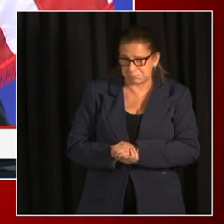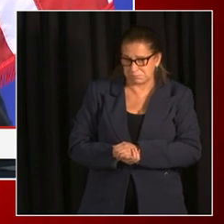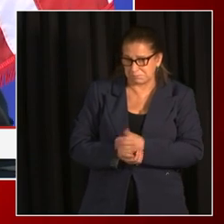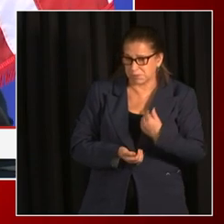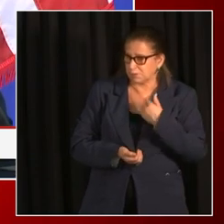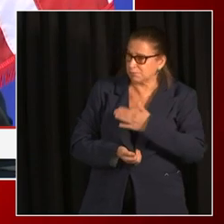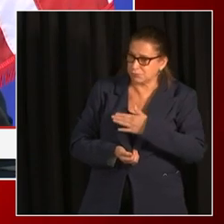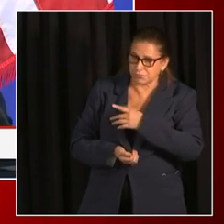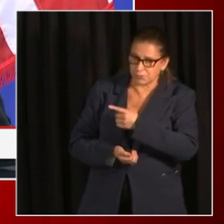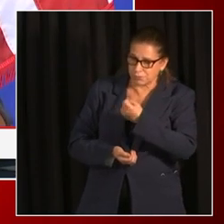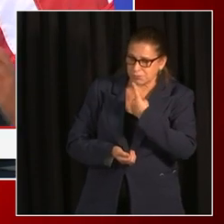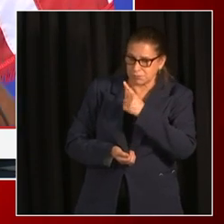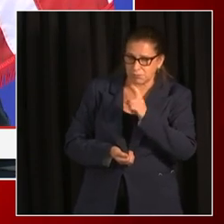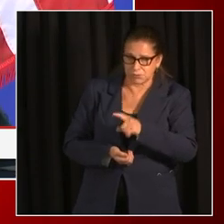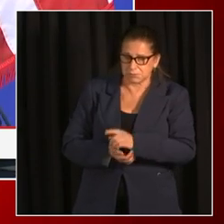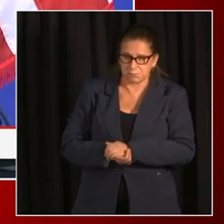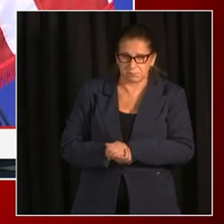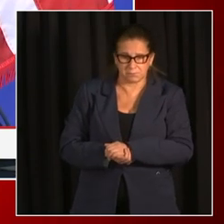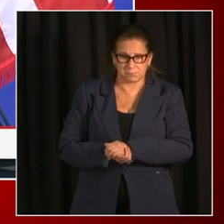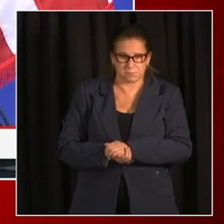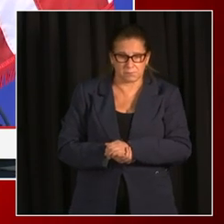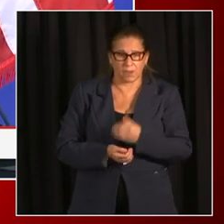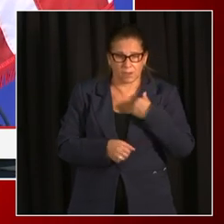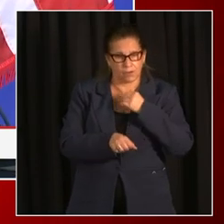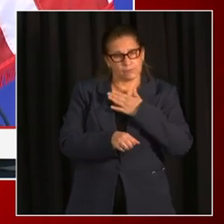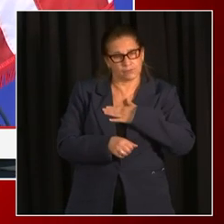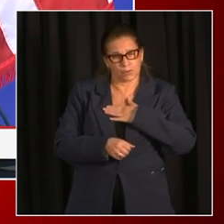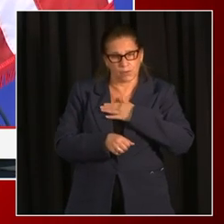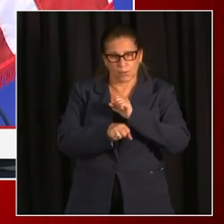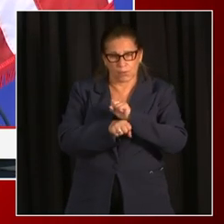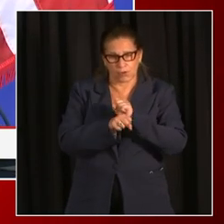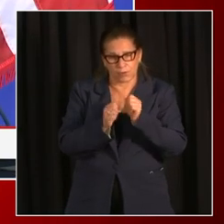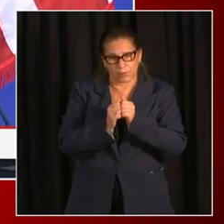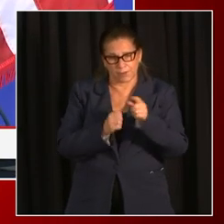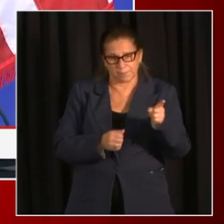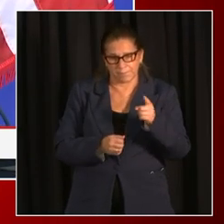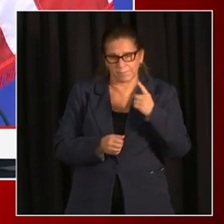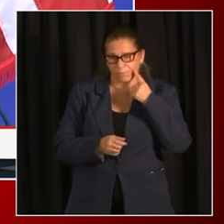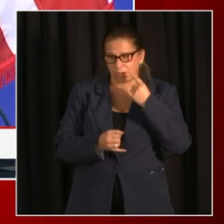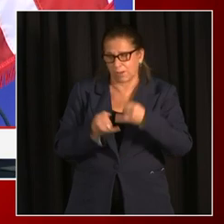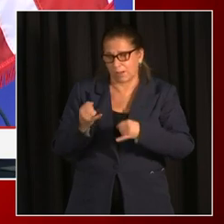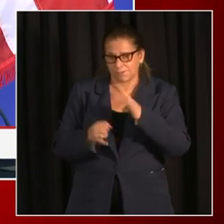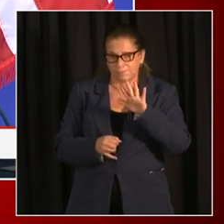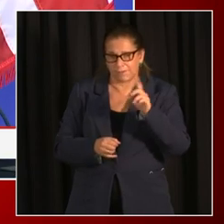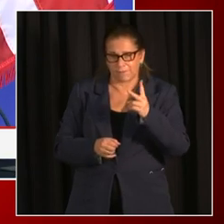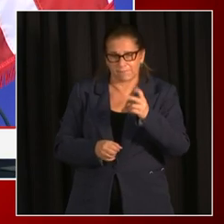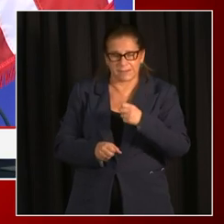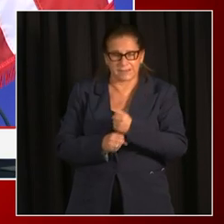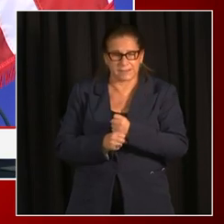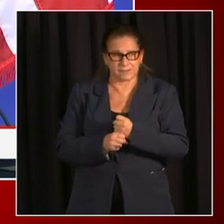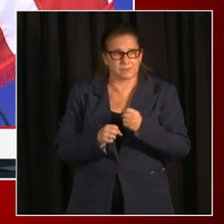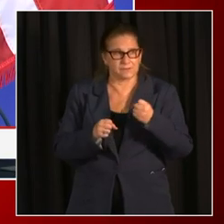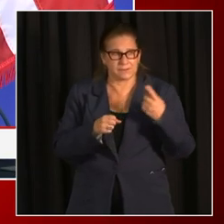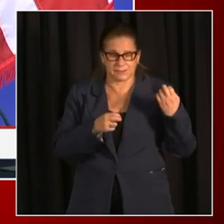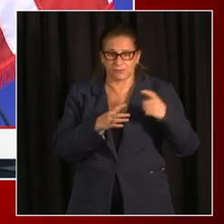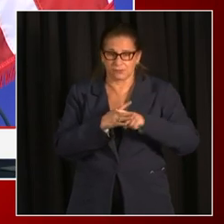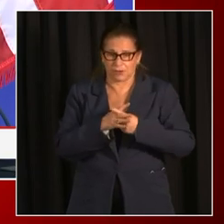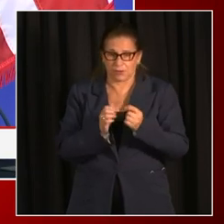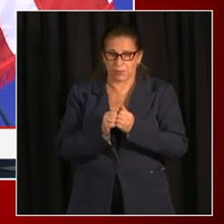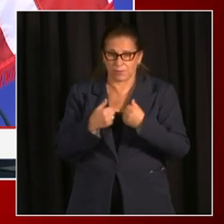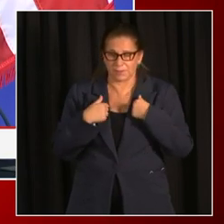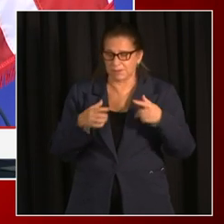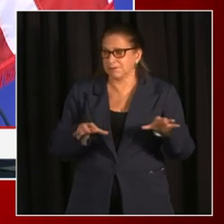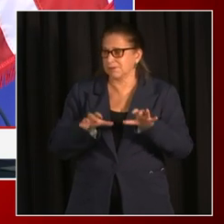can appreciate that because we've enjoyed working with Rashad for the last 5.5 years. He started with me, and he's done